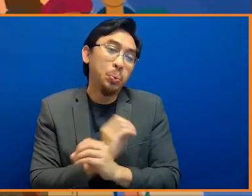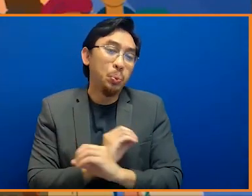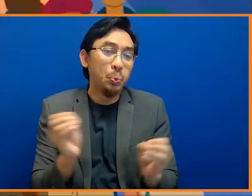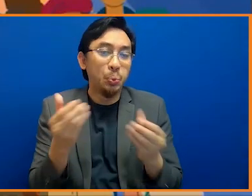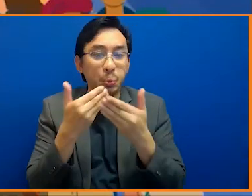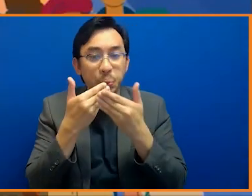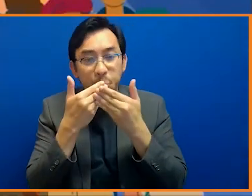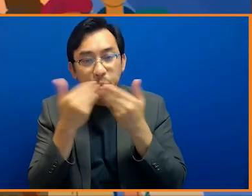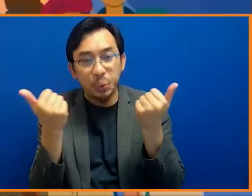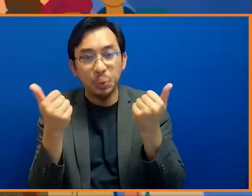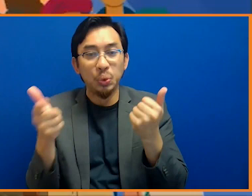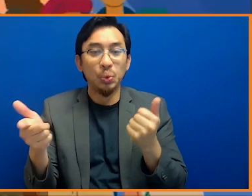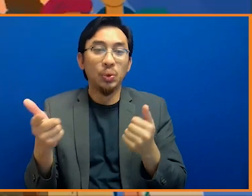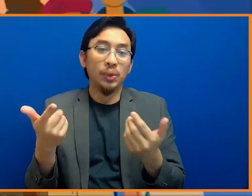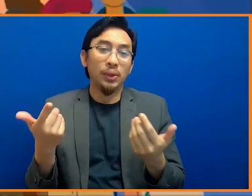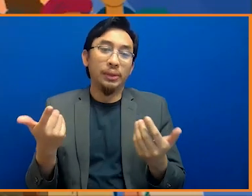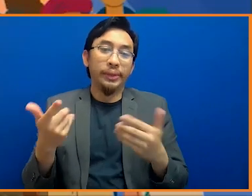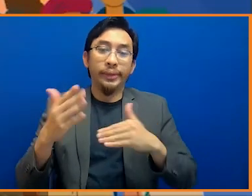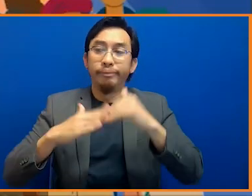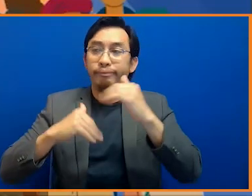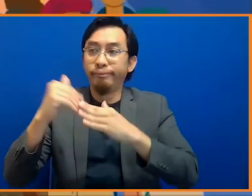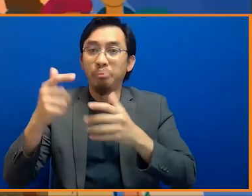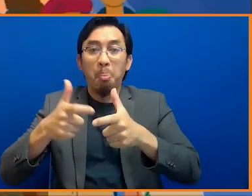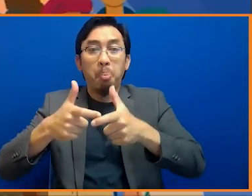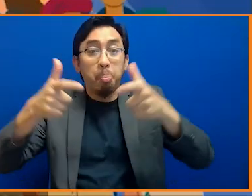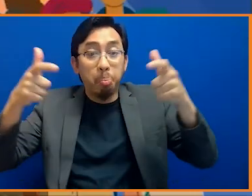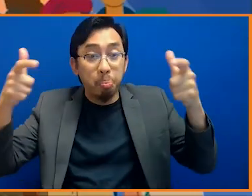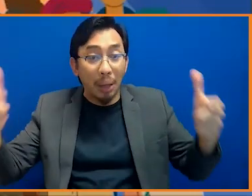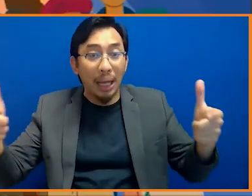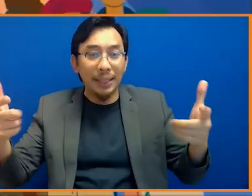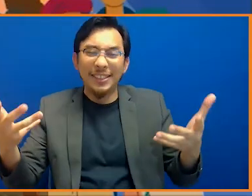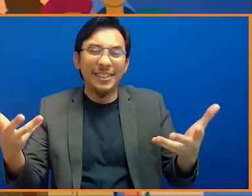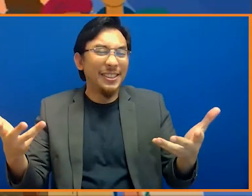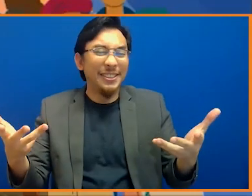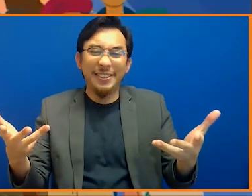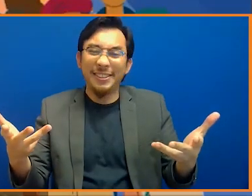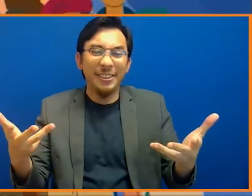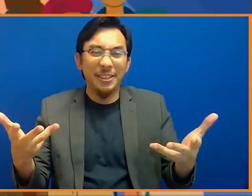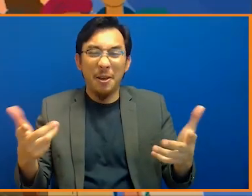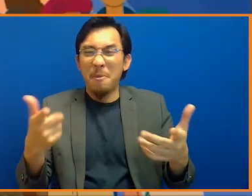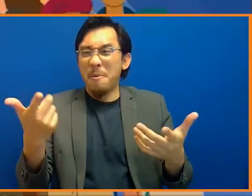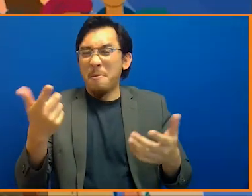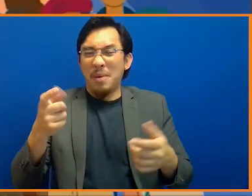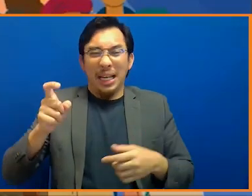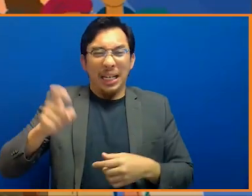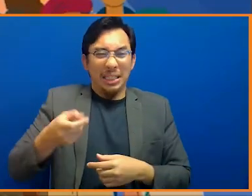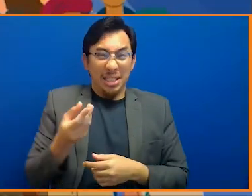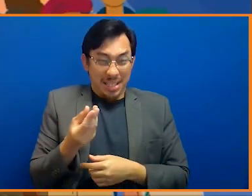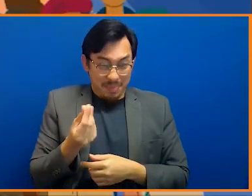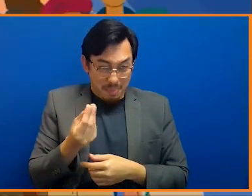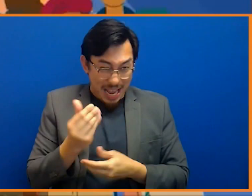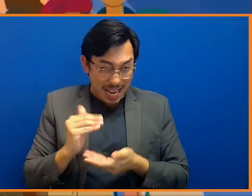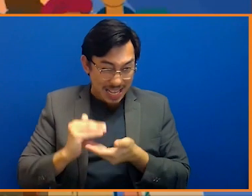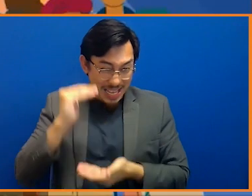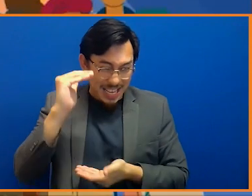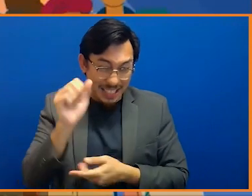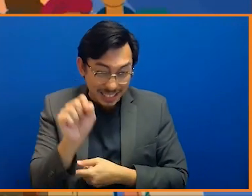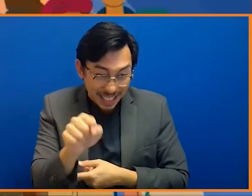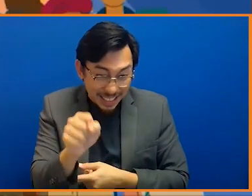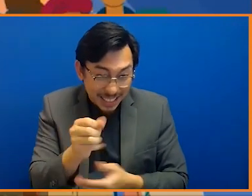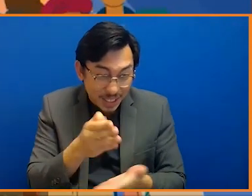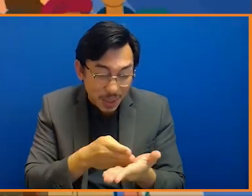that. But to construct a big building, you understand that it requires a lot of money,